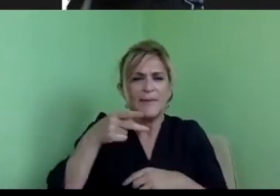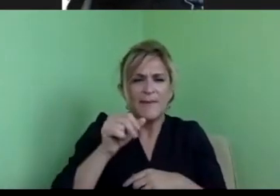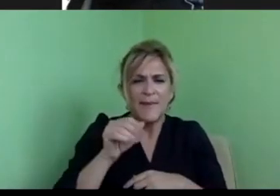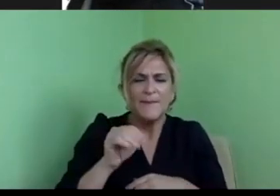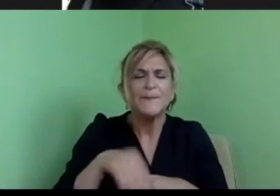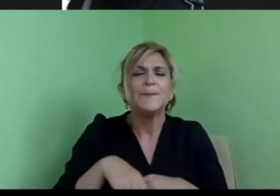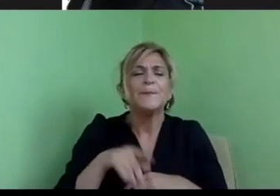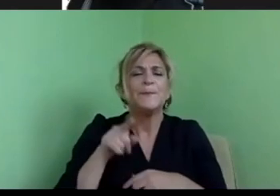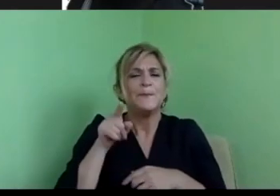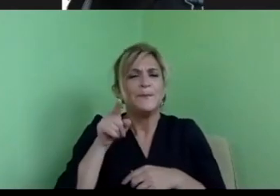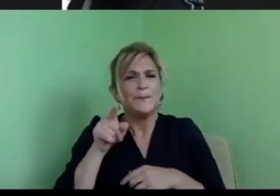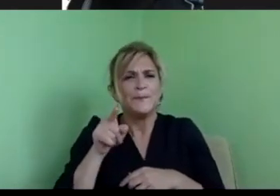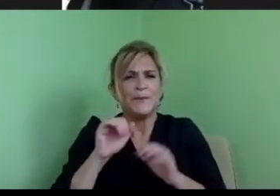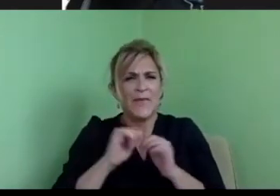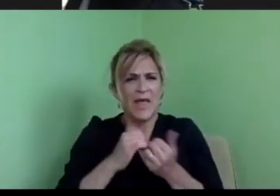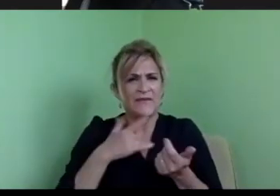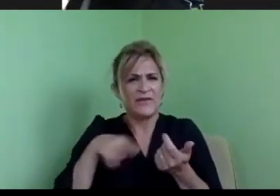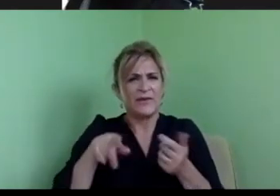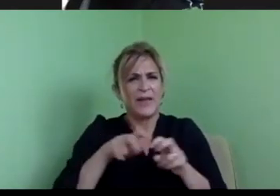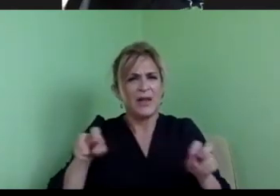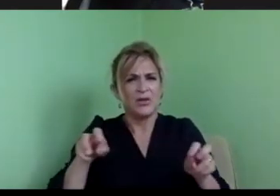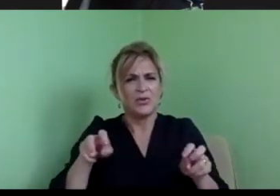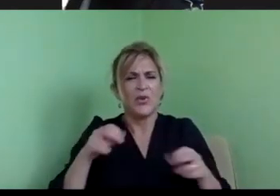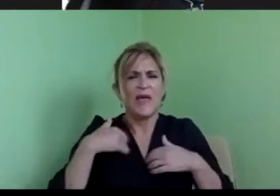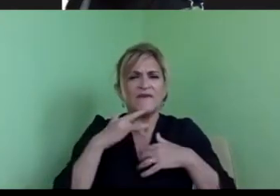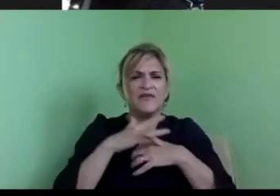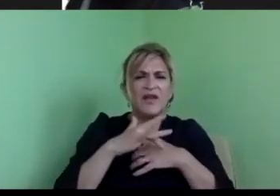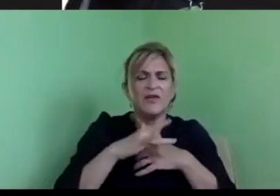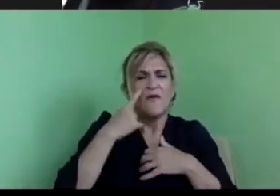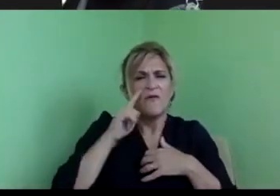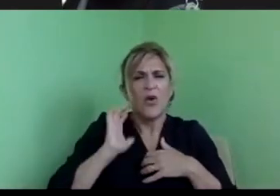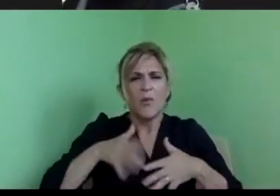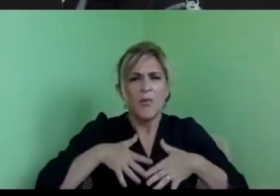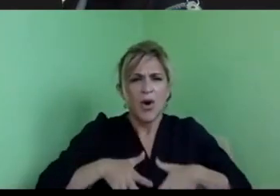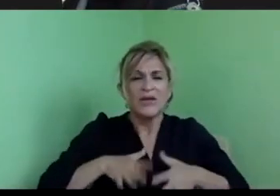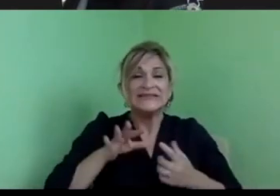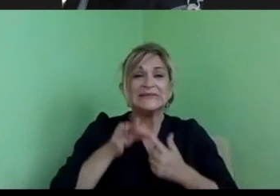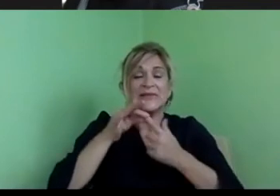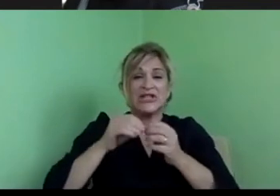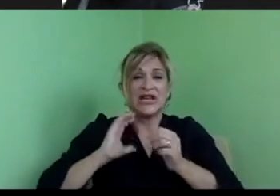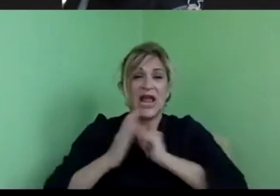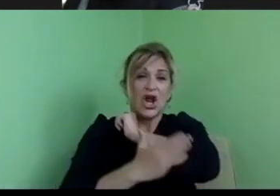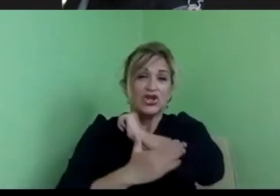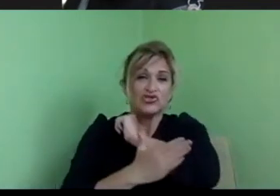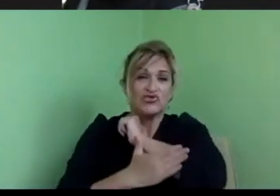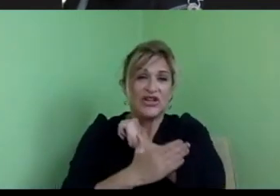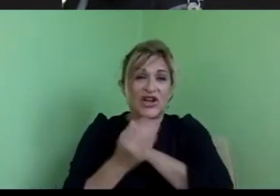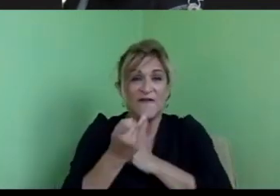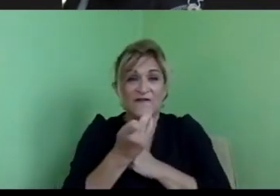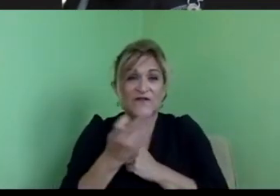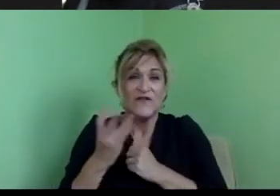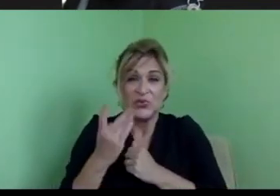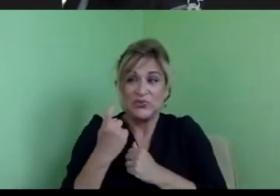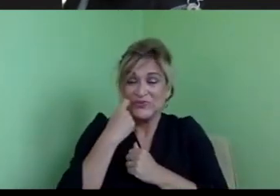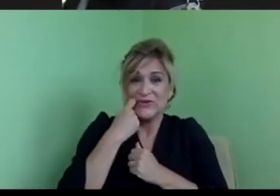space for our mourning especially when the country and especially in the last few weeks seems to be in a hurry to open back up